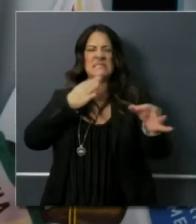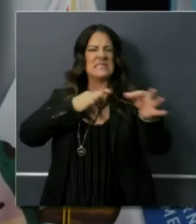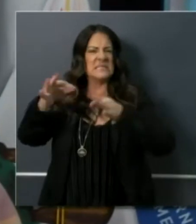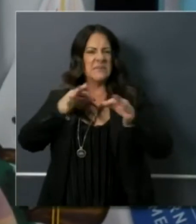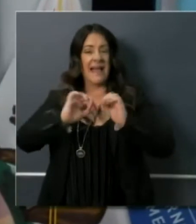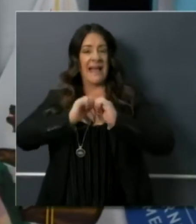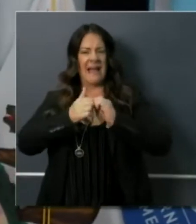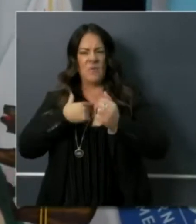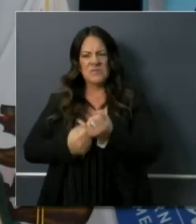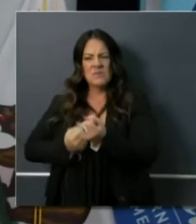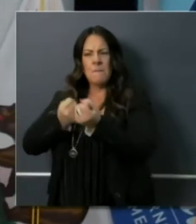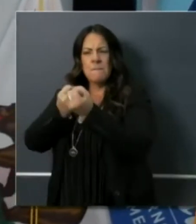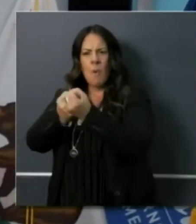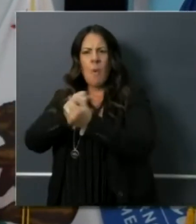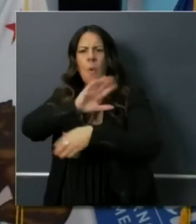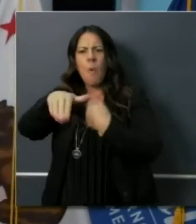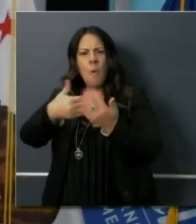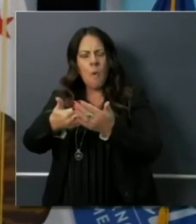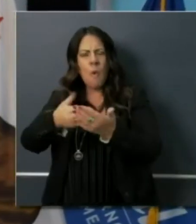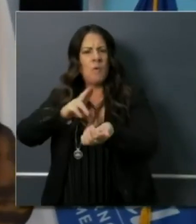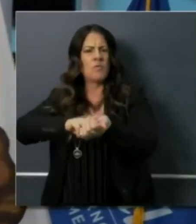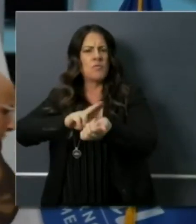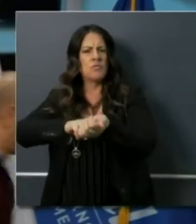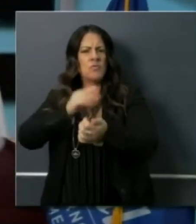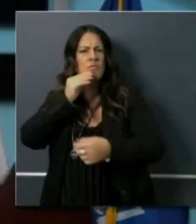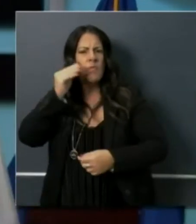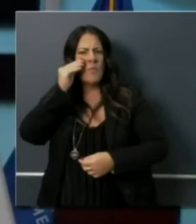nursing facilities across the state.